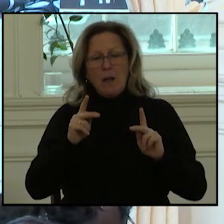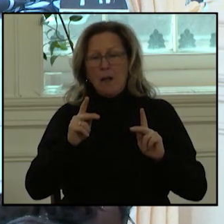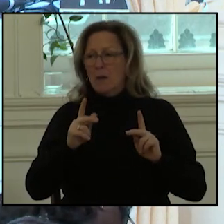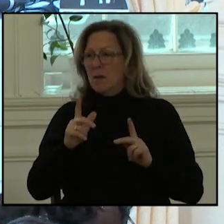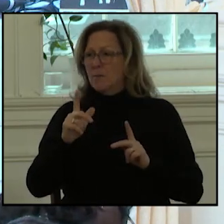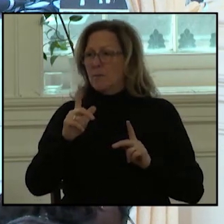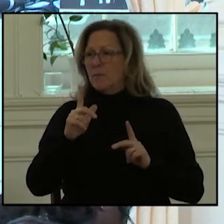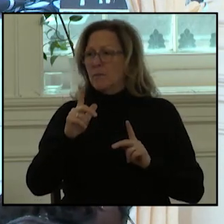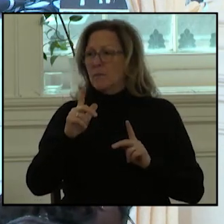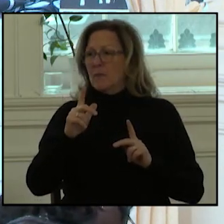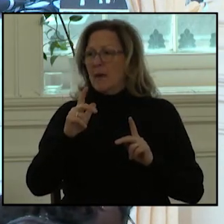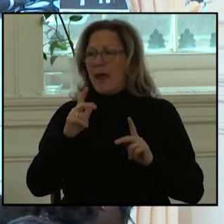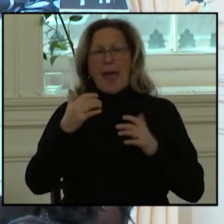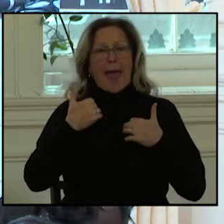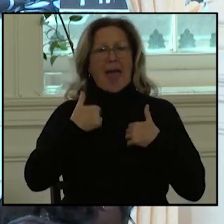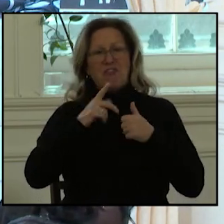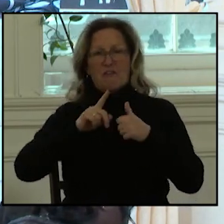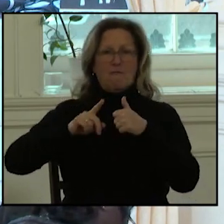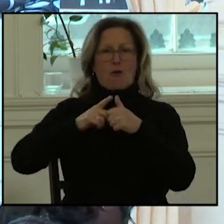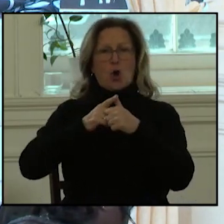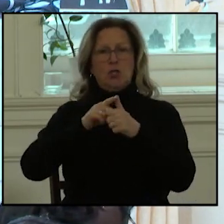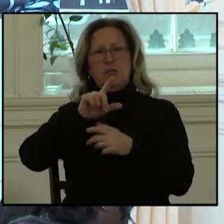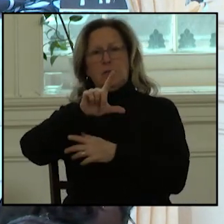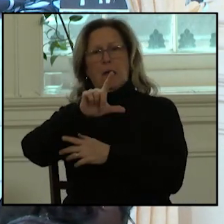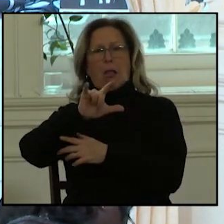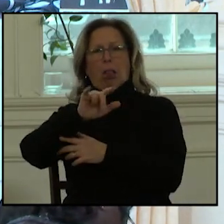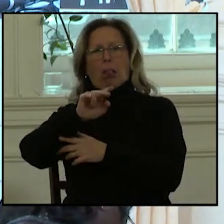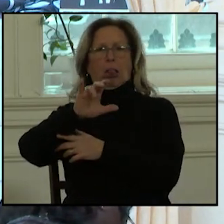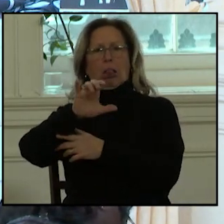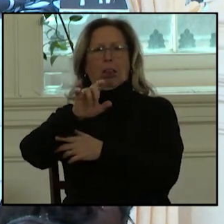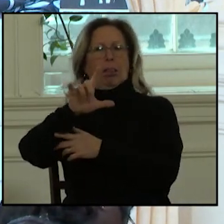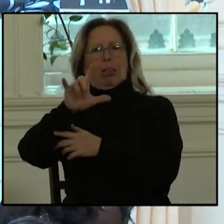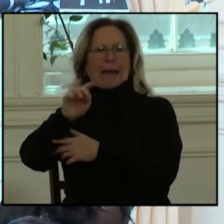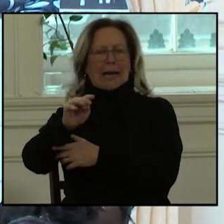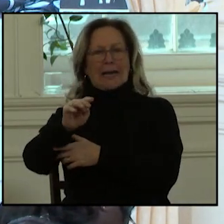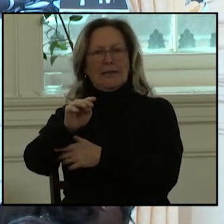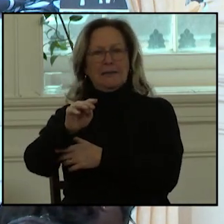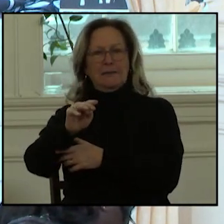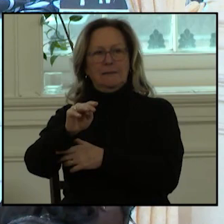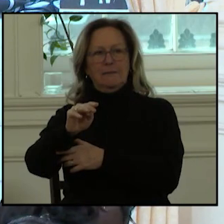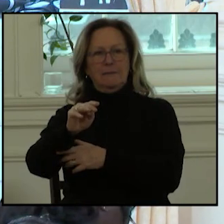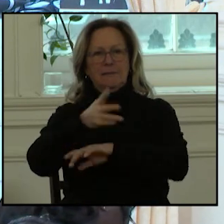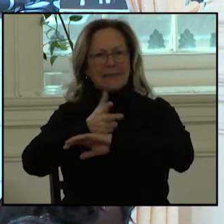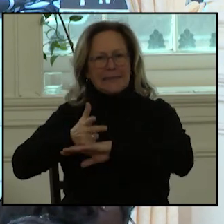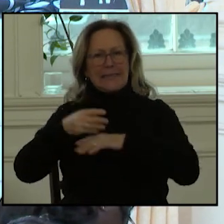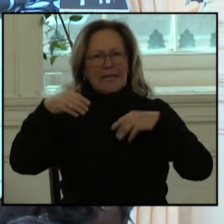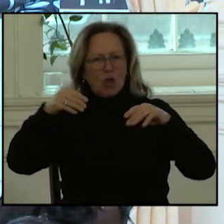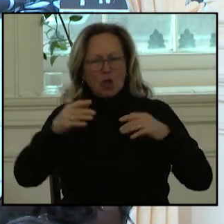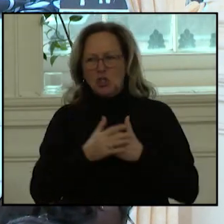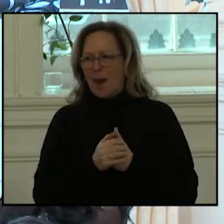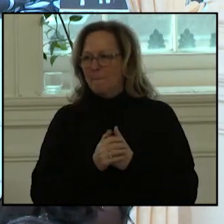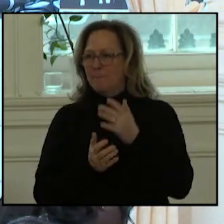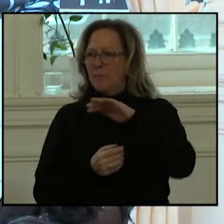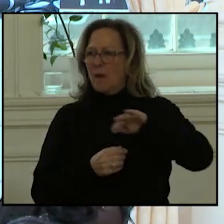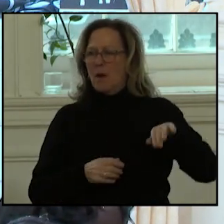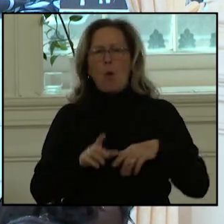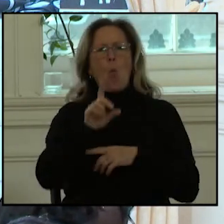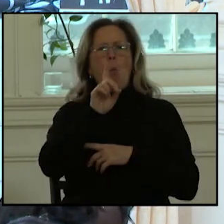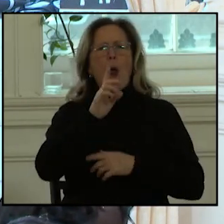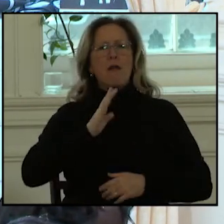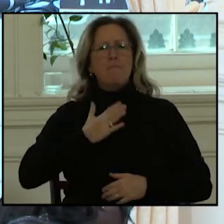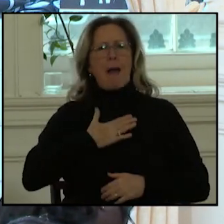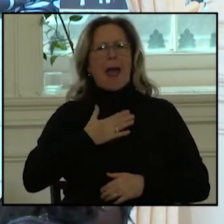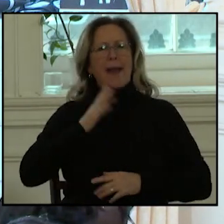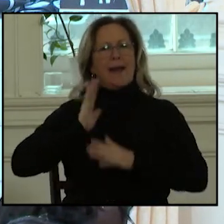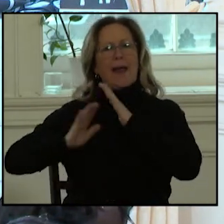Lincoln dealership in New Rochelle, New York, or one of my ancestors was a, what do you call those